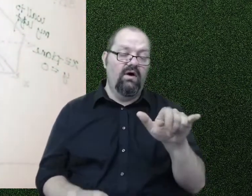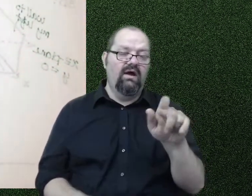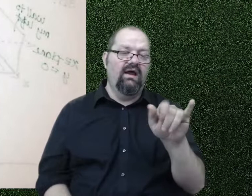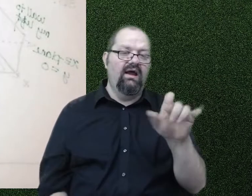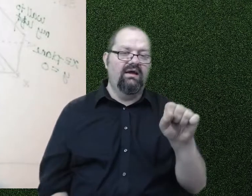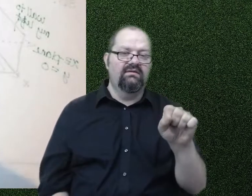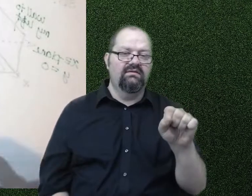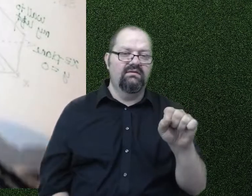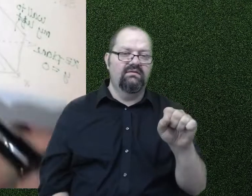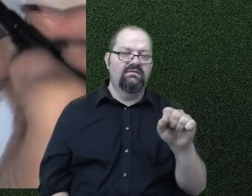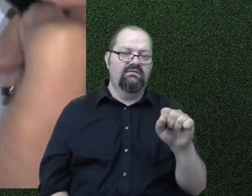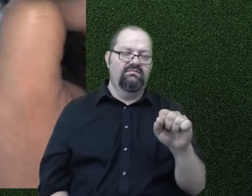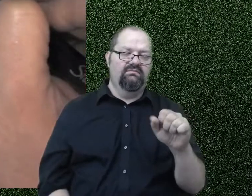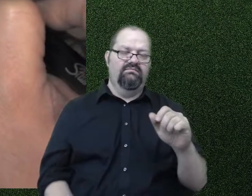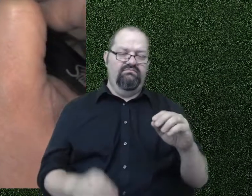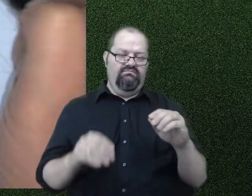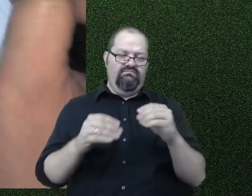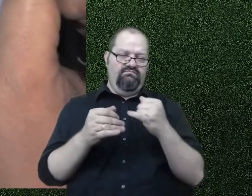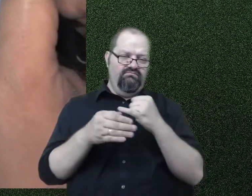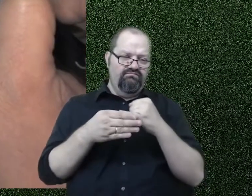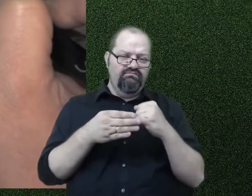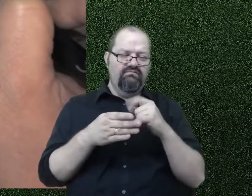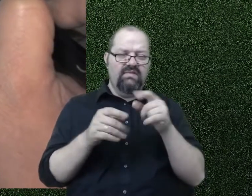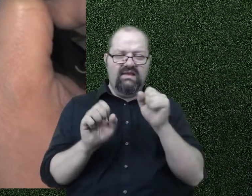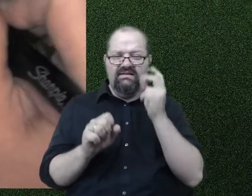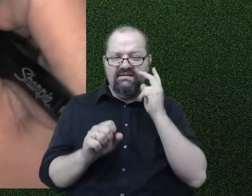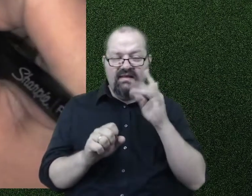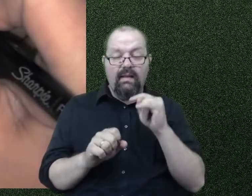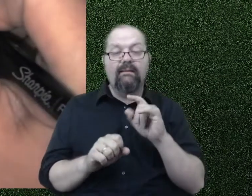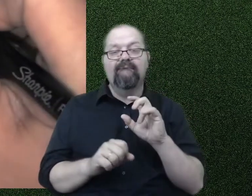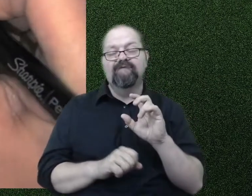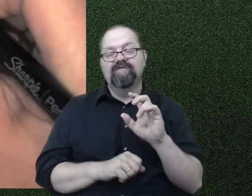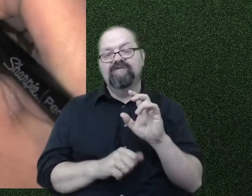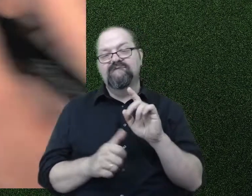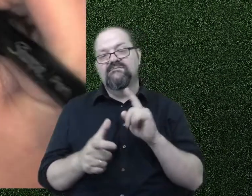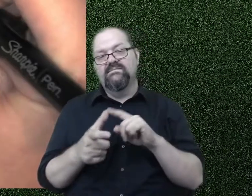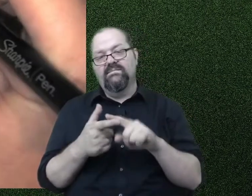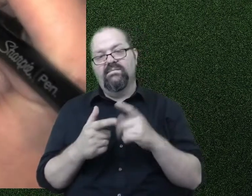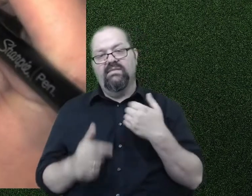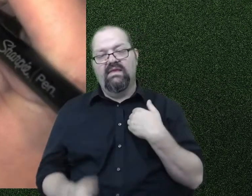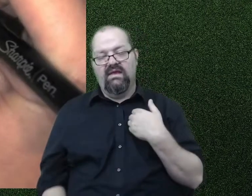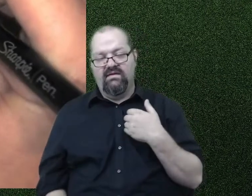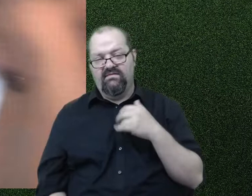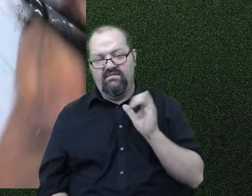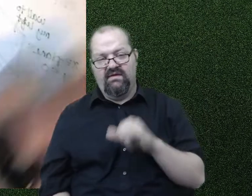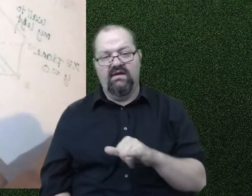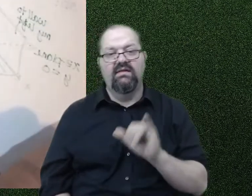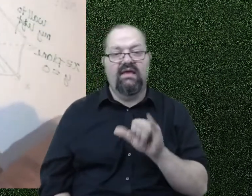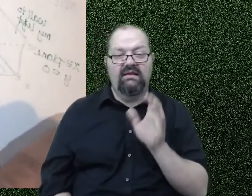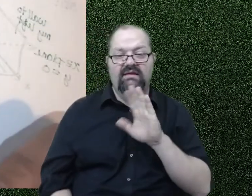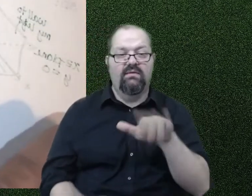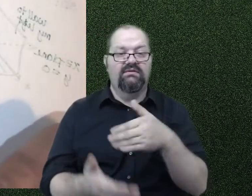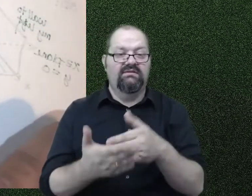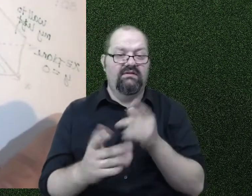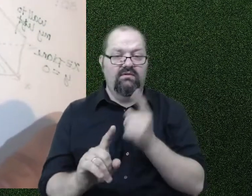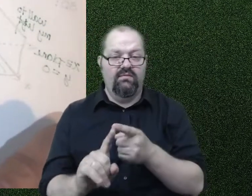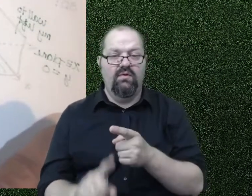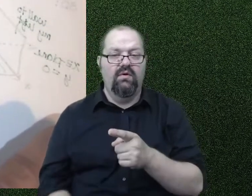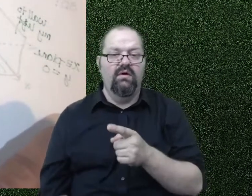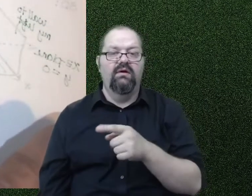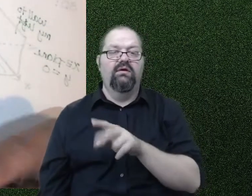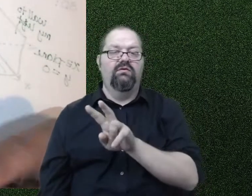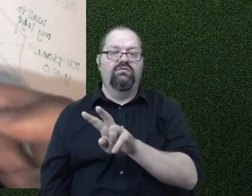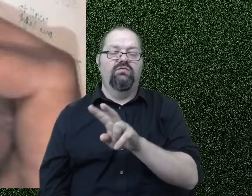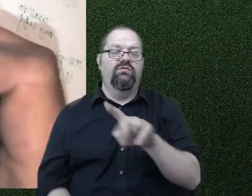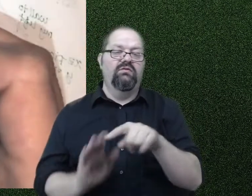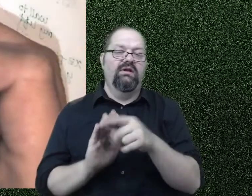easier to see. But this is x equals 2, y equals -4, z equals 1. That's our center. And we want